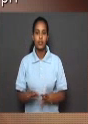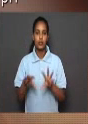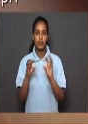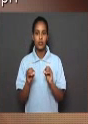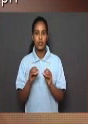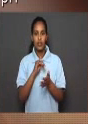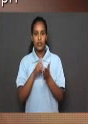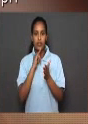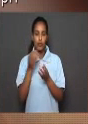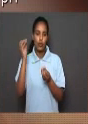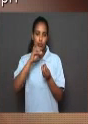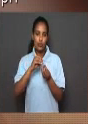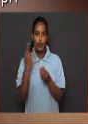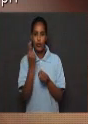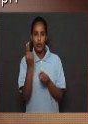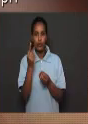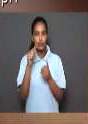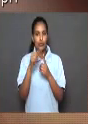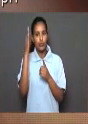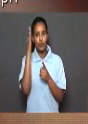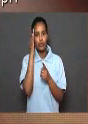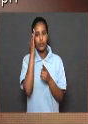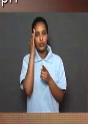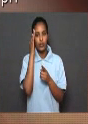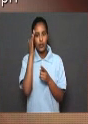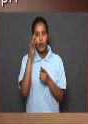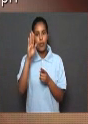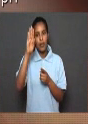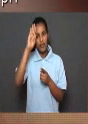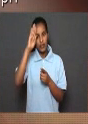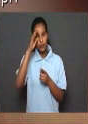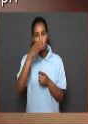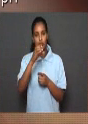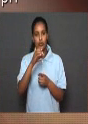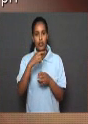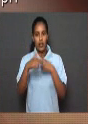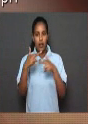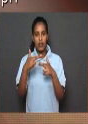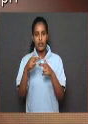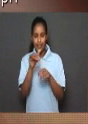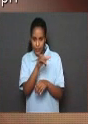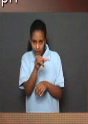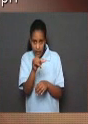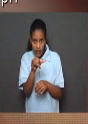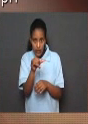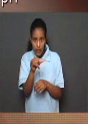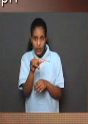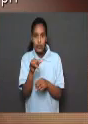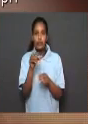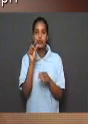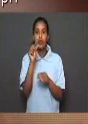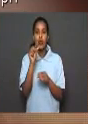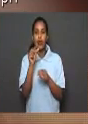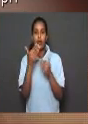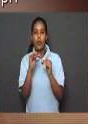Students, it is also important to note that buffered solutions react similarly when a small amount